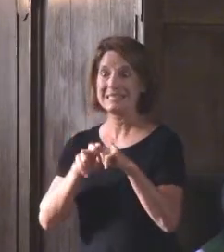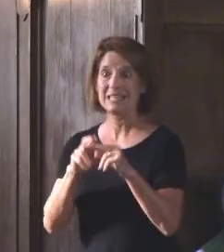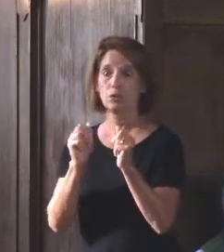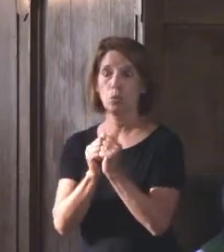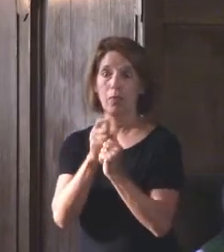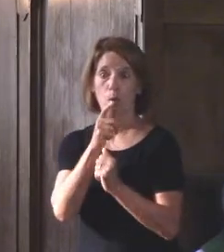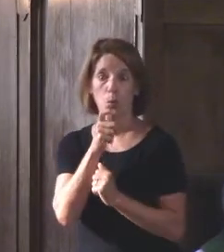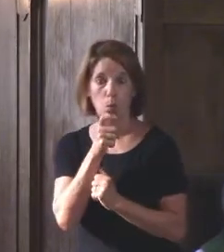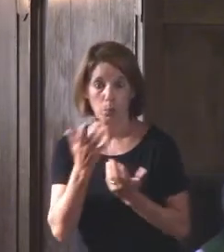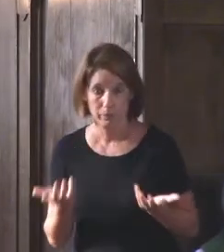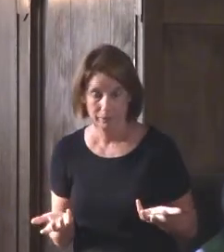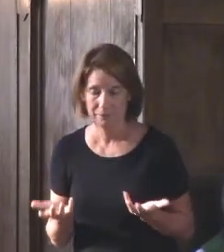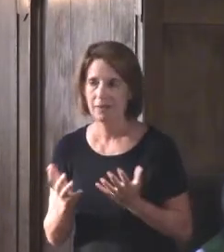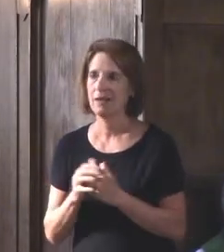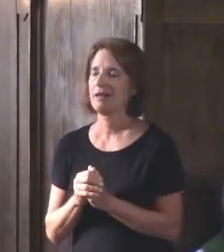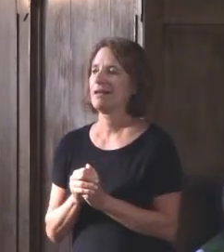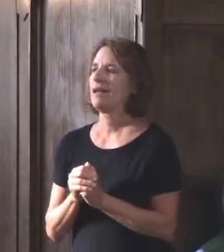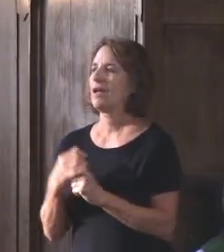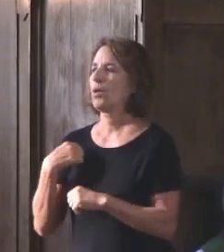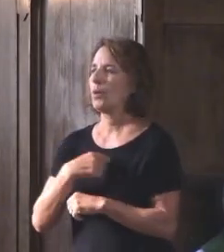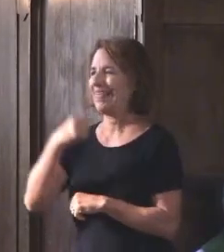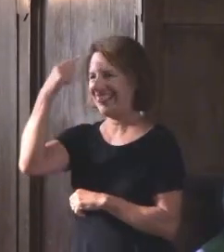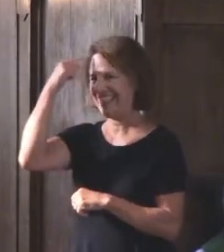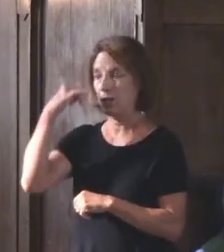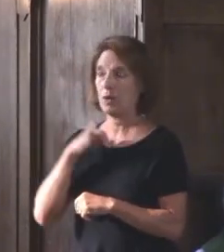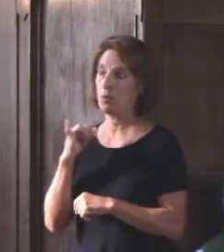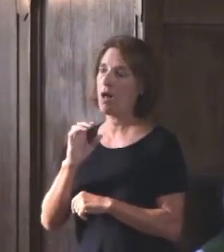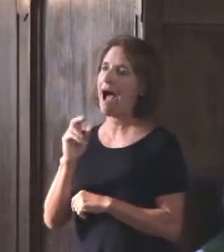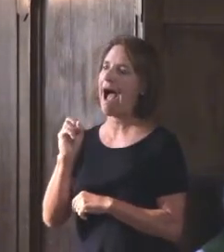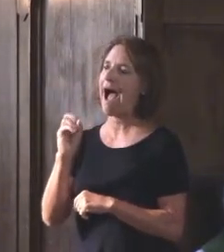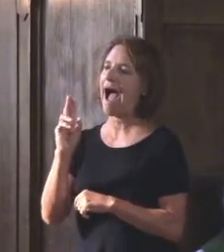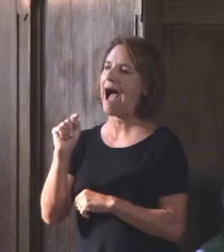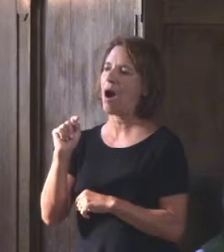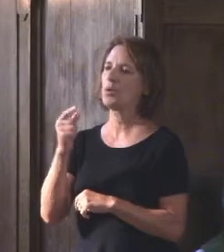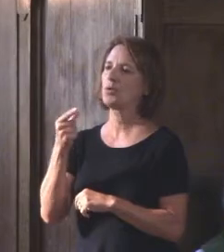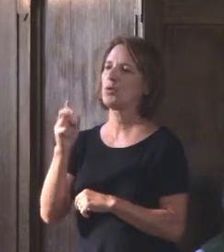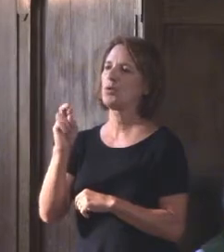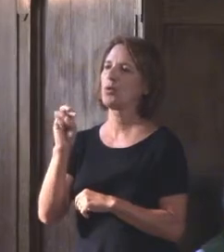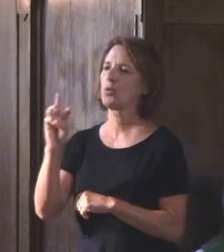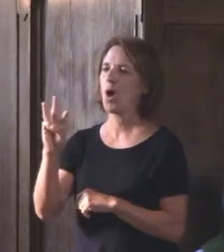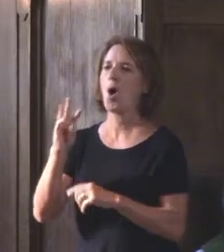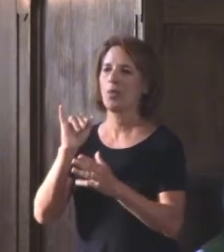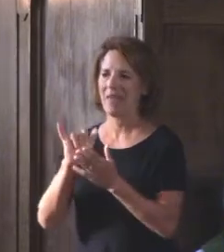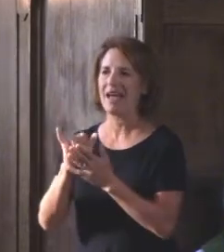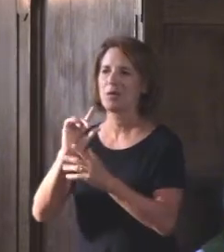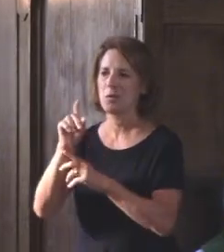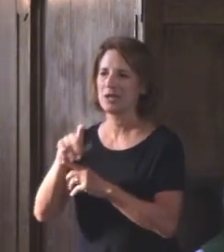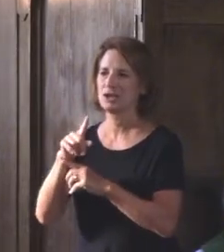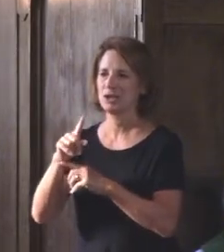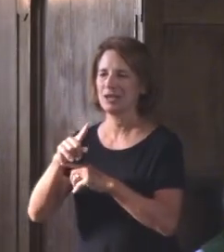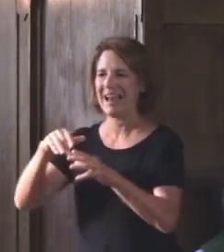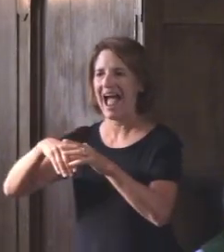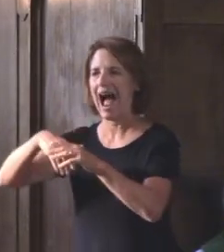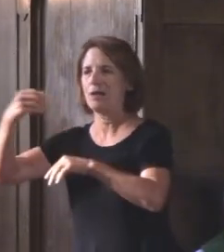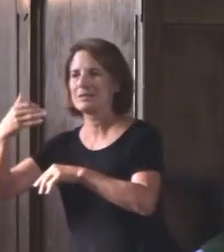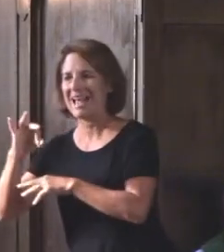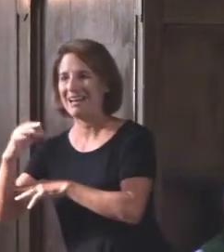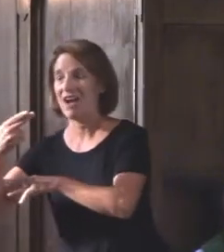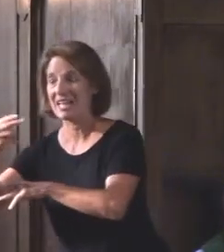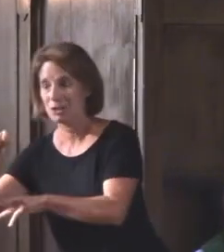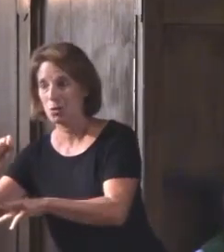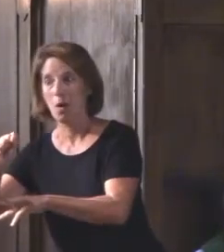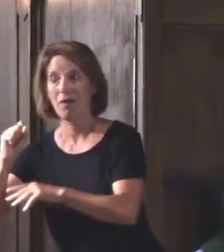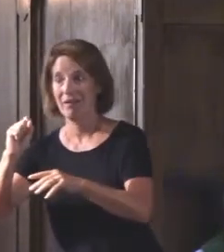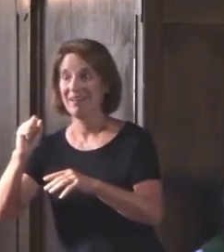whom? We think we're going to outgrow this question when we don't have a high school cafeteria and lunch tables in our lives anymore.